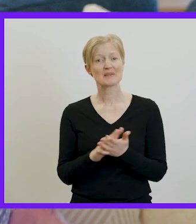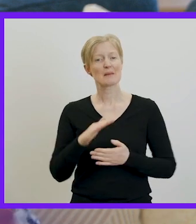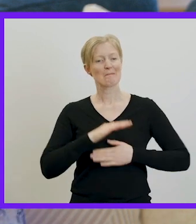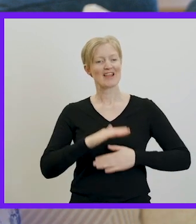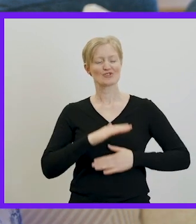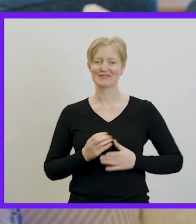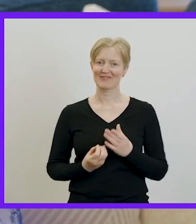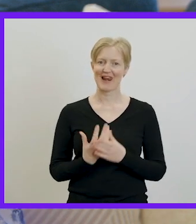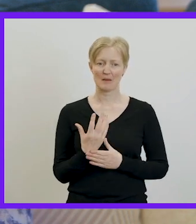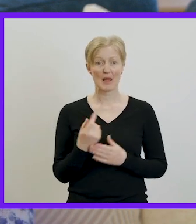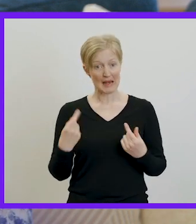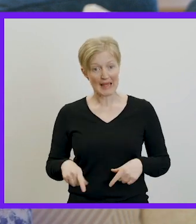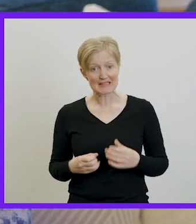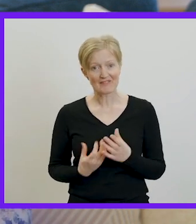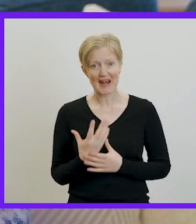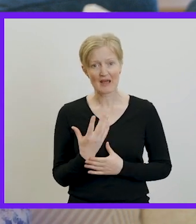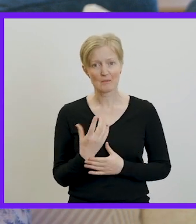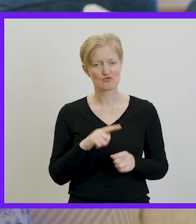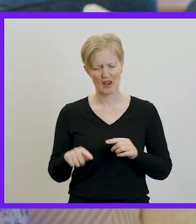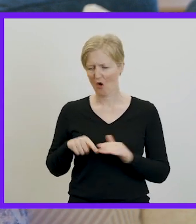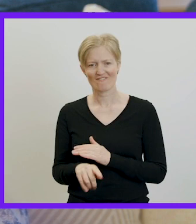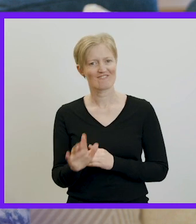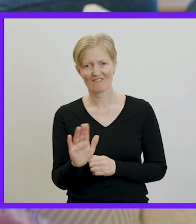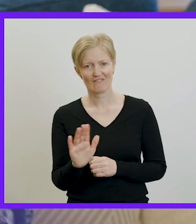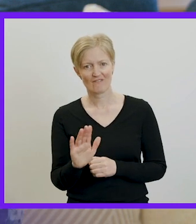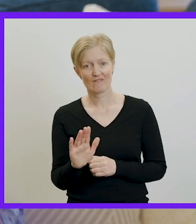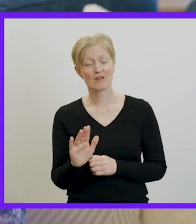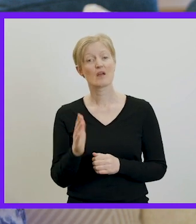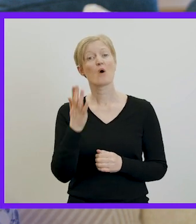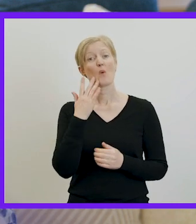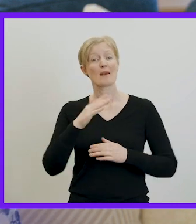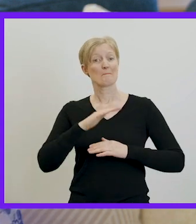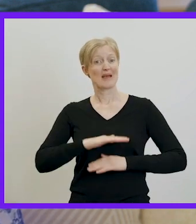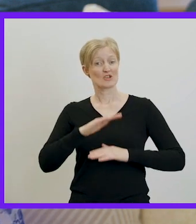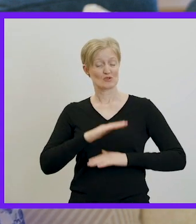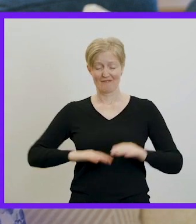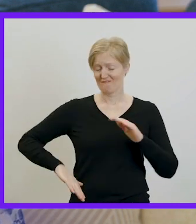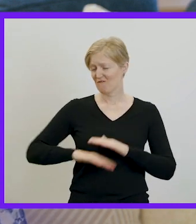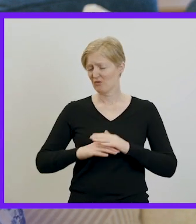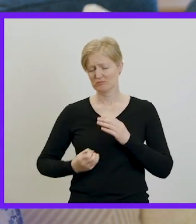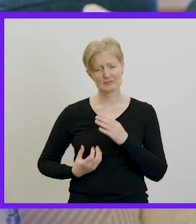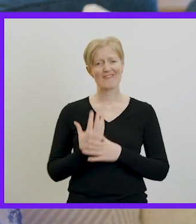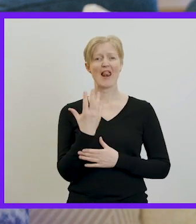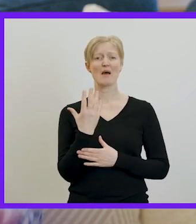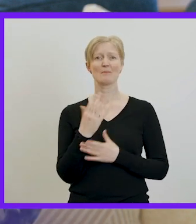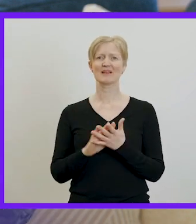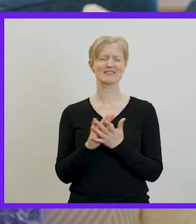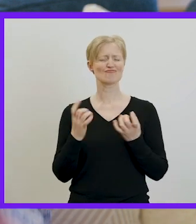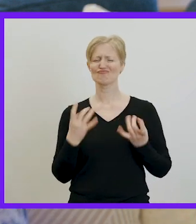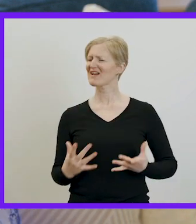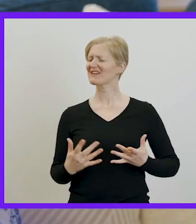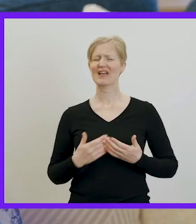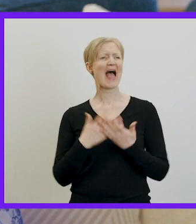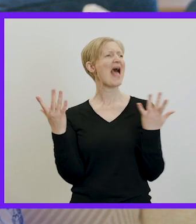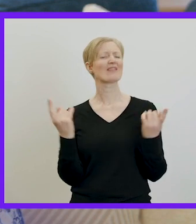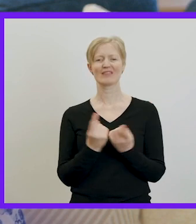So let it grow and don't try to squirm out of your problems. For when your patience is finally in full bloom, then you'll be ready